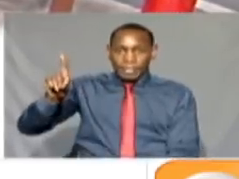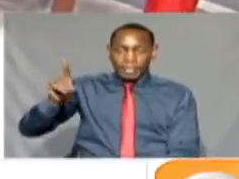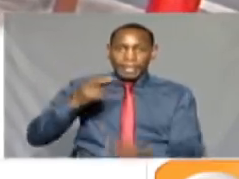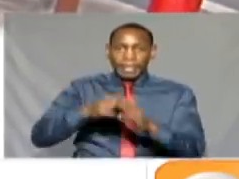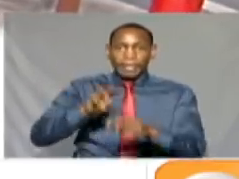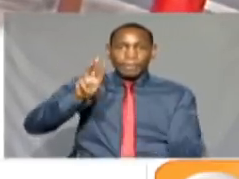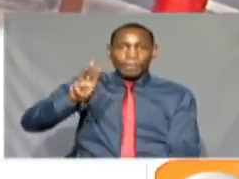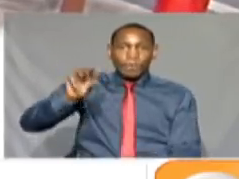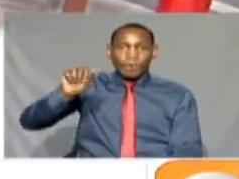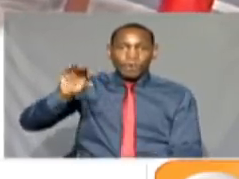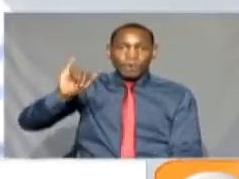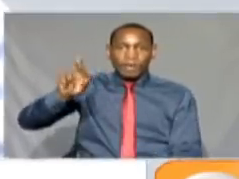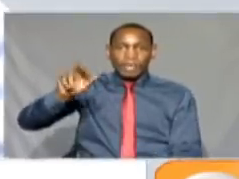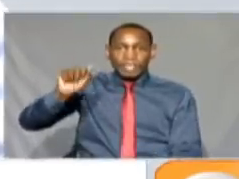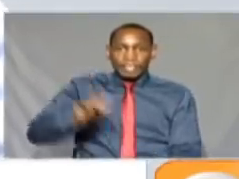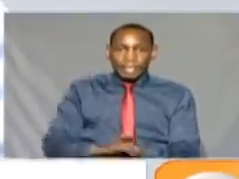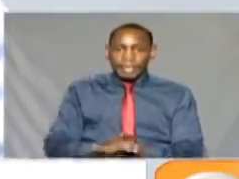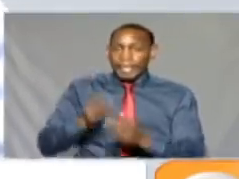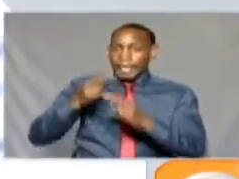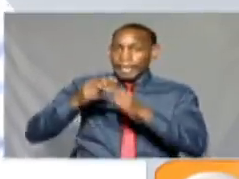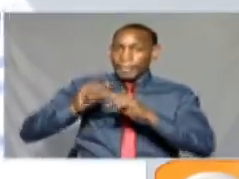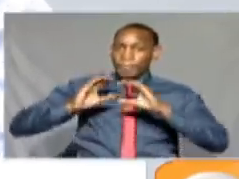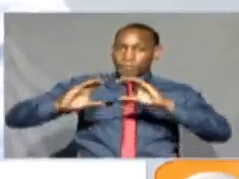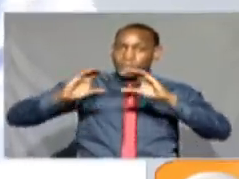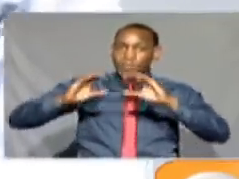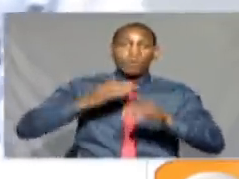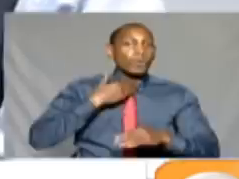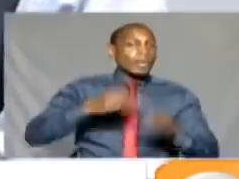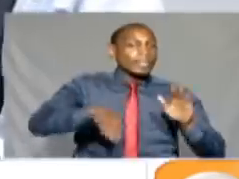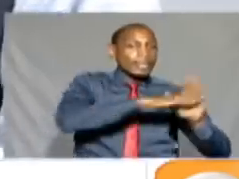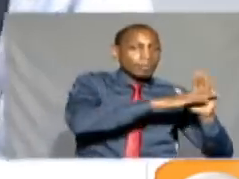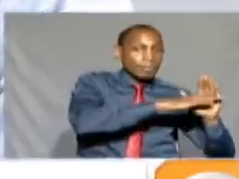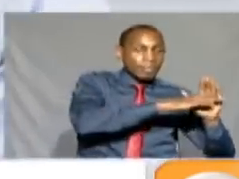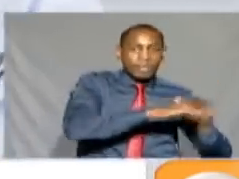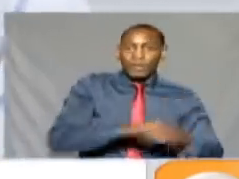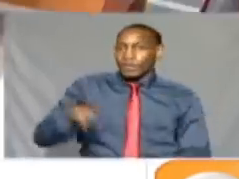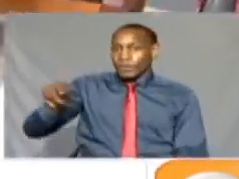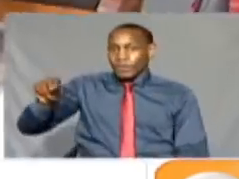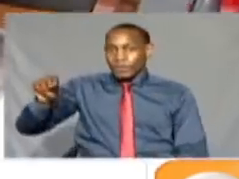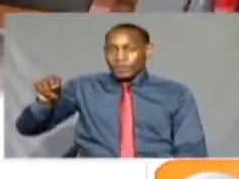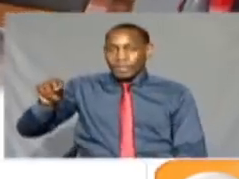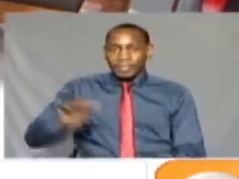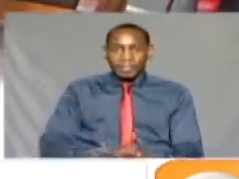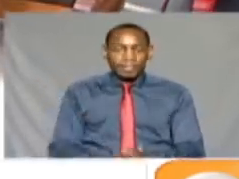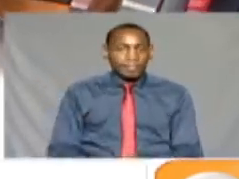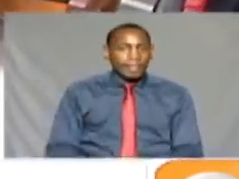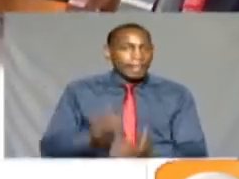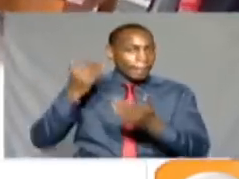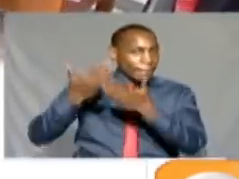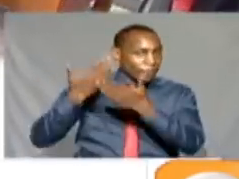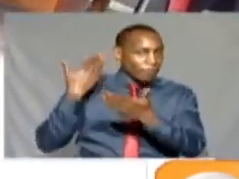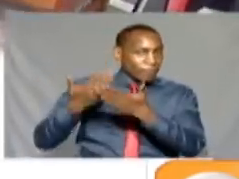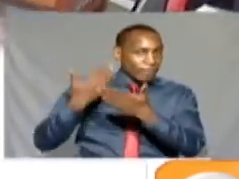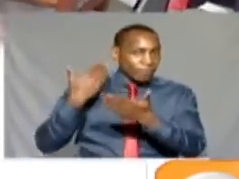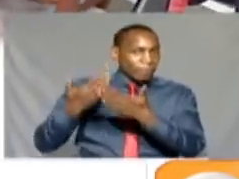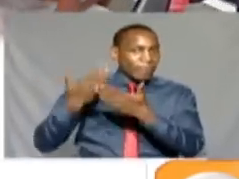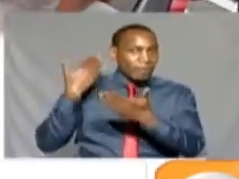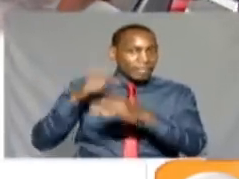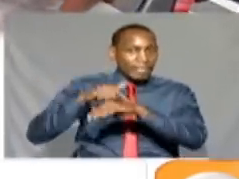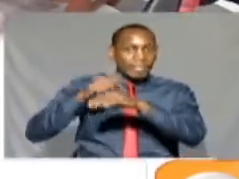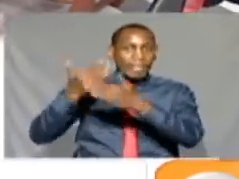Washiro Ororo, mm-hmm. AKA Coach. Anataka tutoke. No, I think one of the last time,